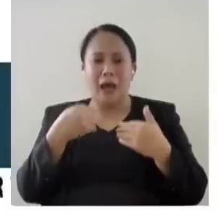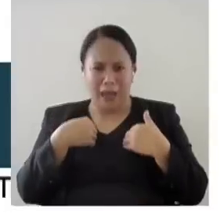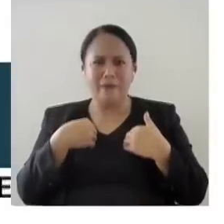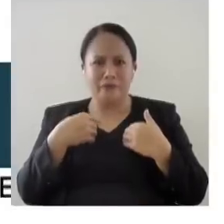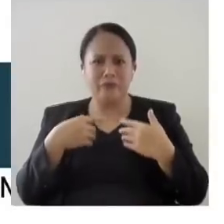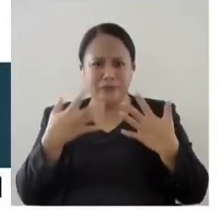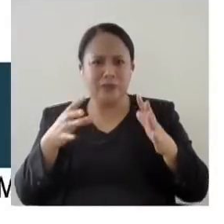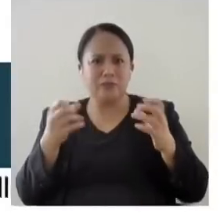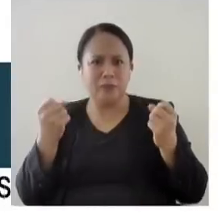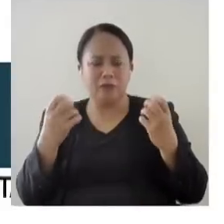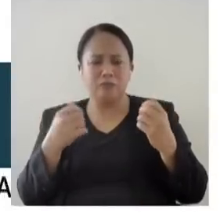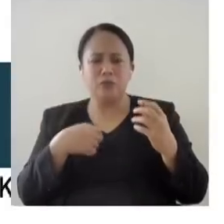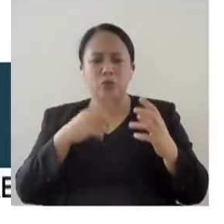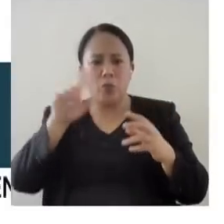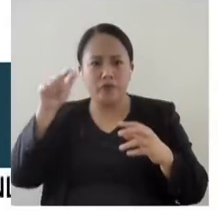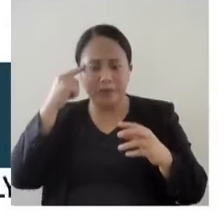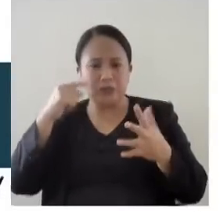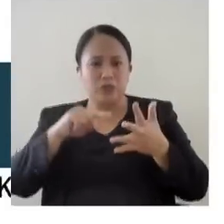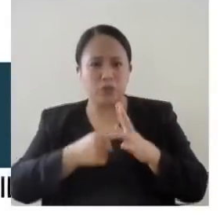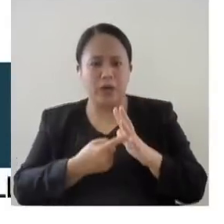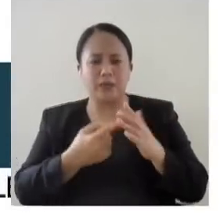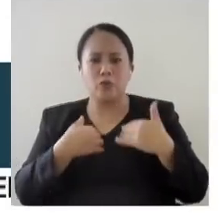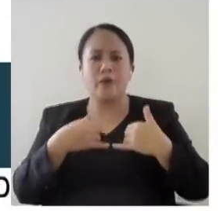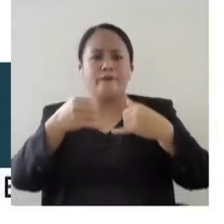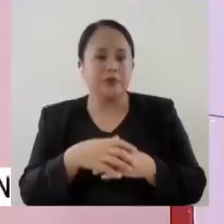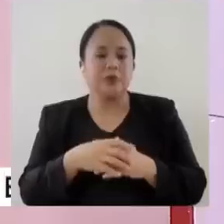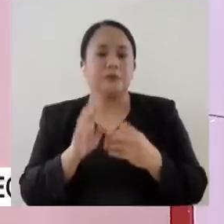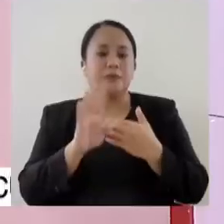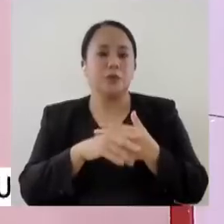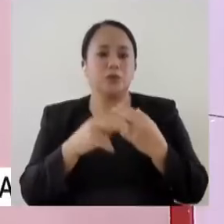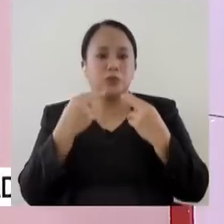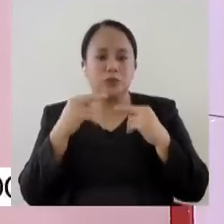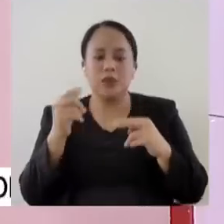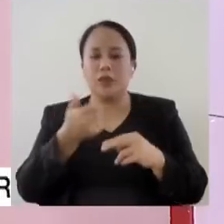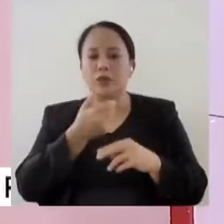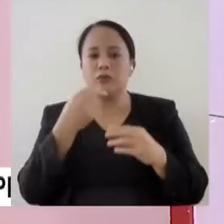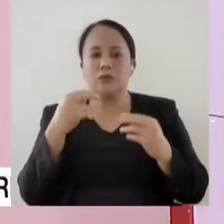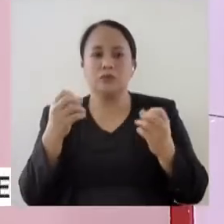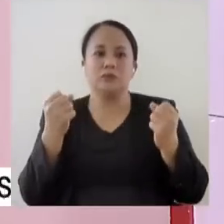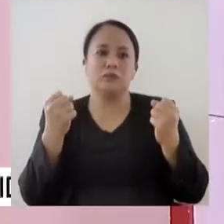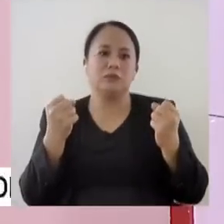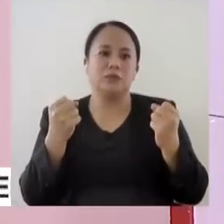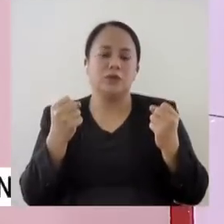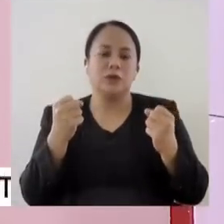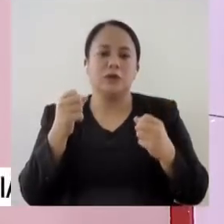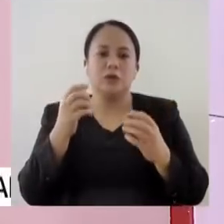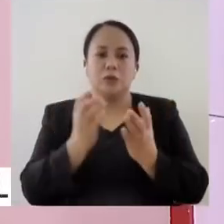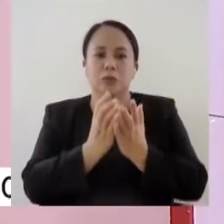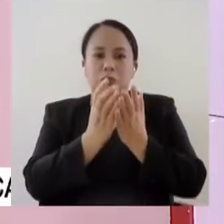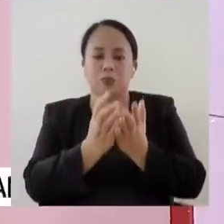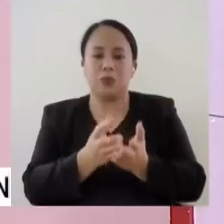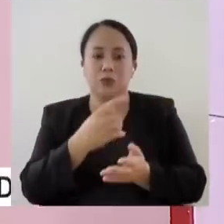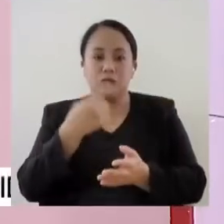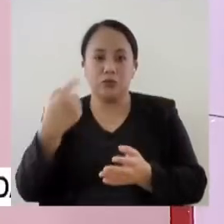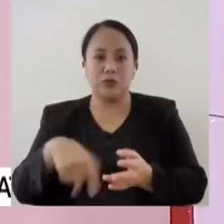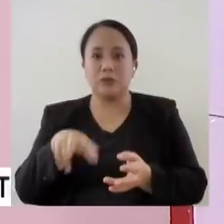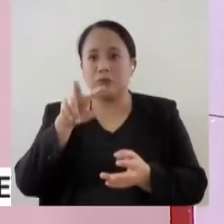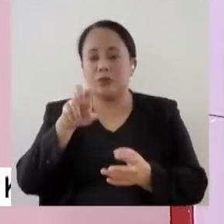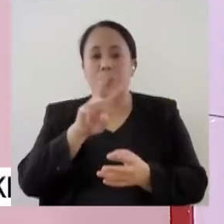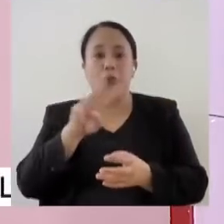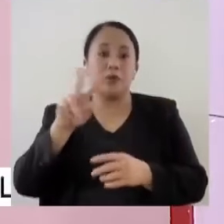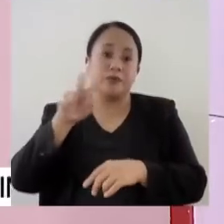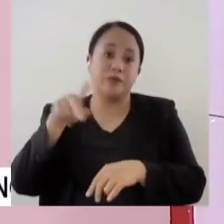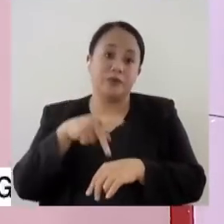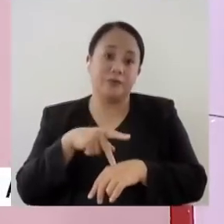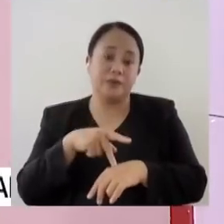the government starting to draw the line. Hundreds of foreign vessels, mostly Chinese, sighted in the West Philippine Sea.